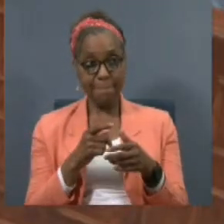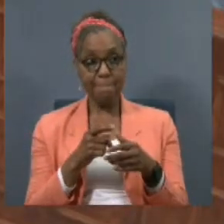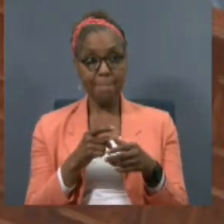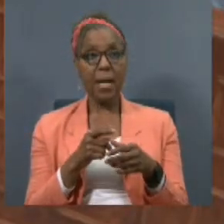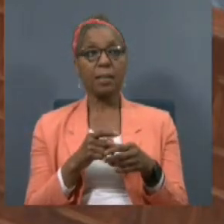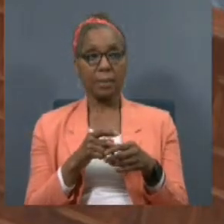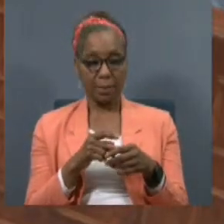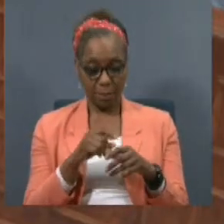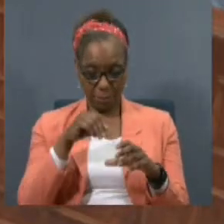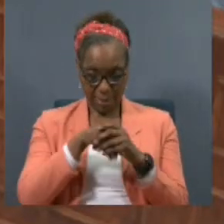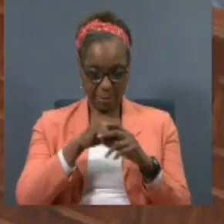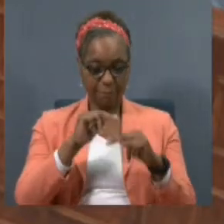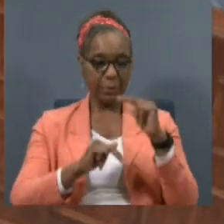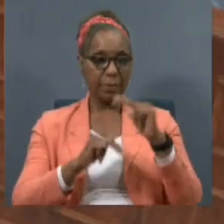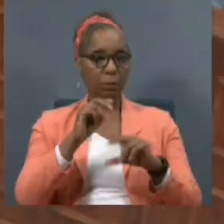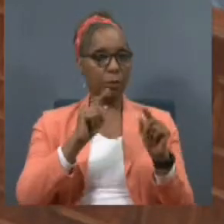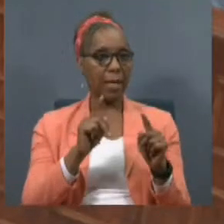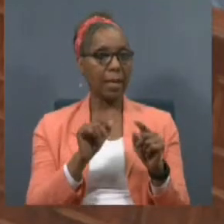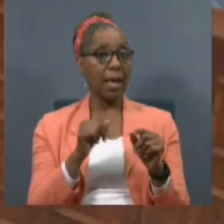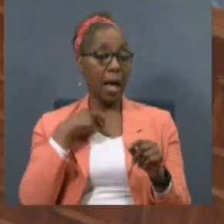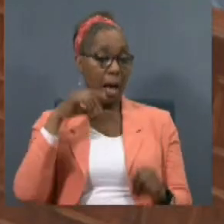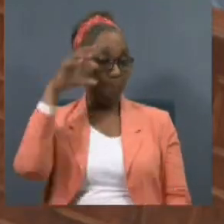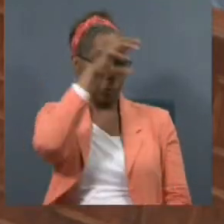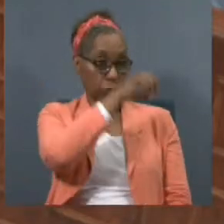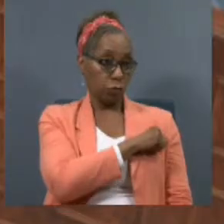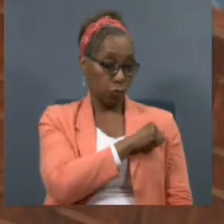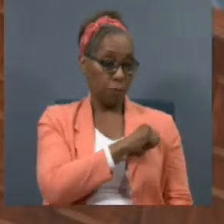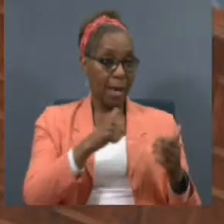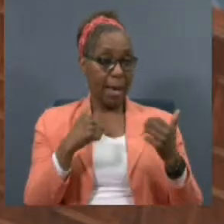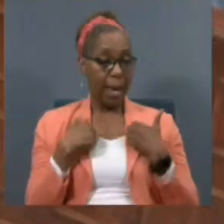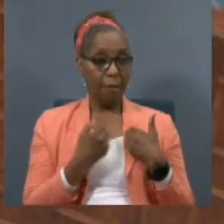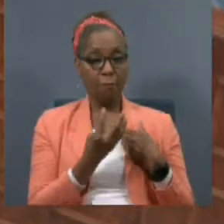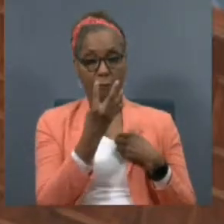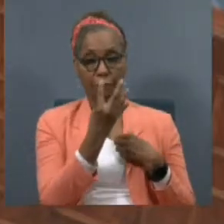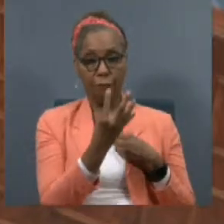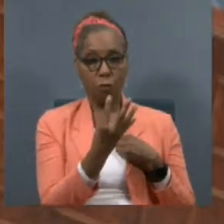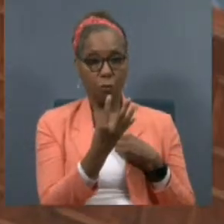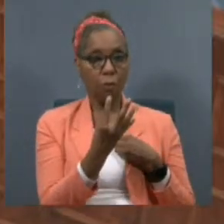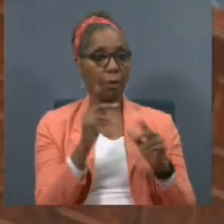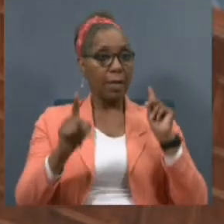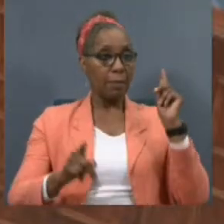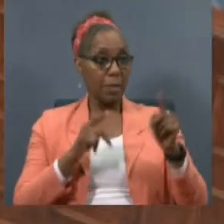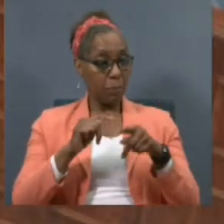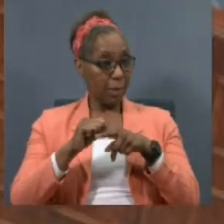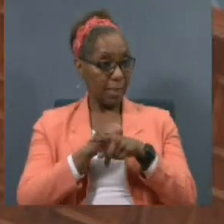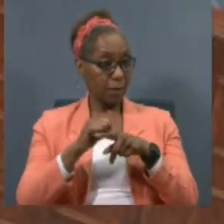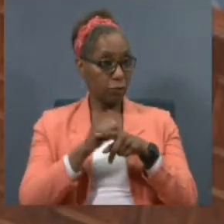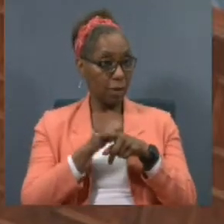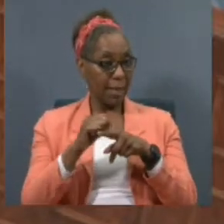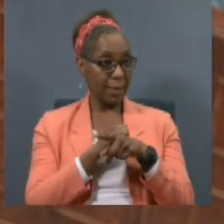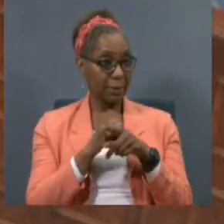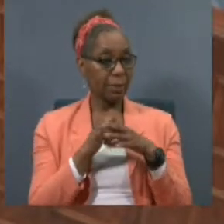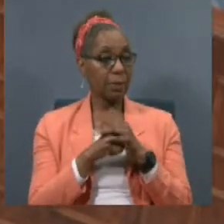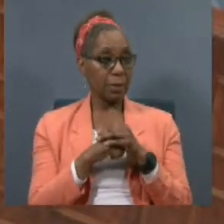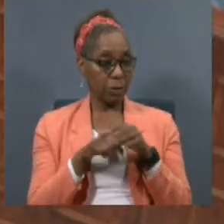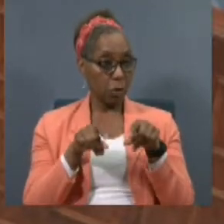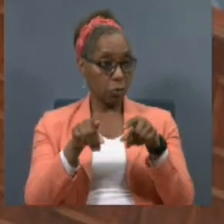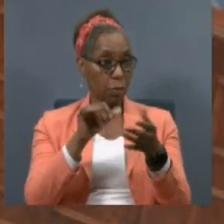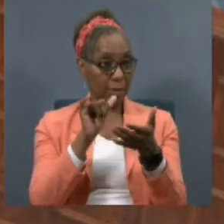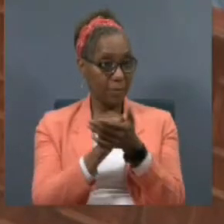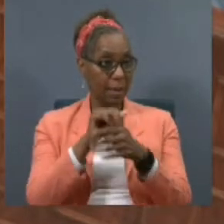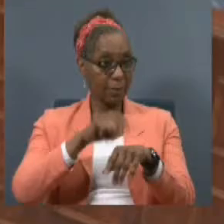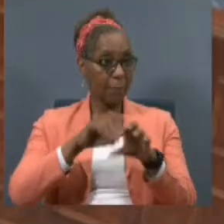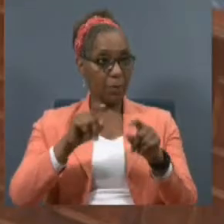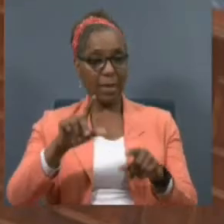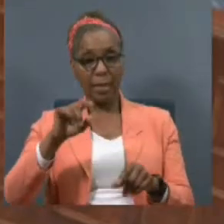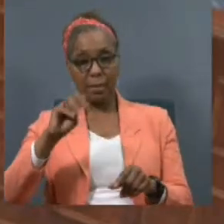time, that'll be in the facility, yes. So I can presume there are 4 people getting trained upon that particular You time? want to attempt to